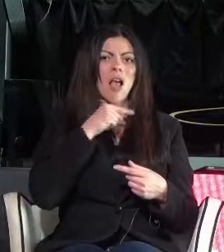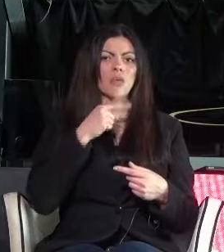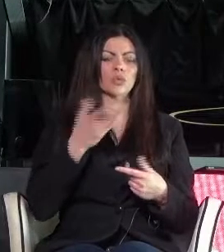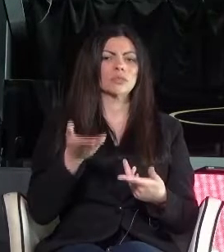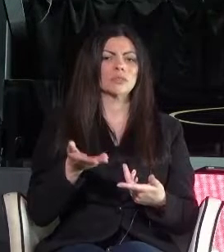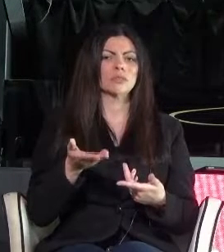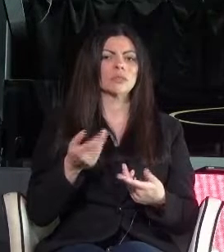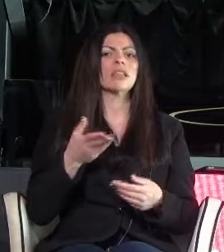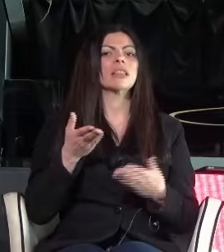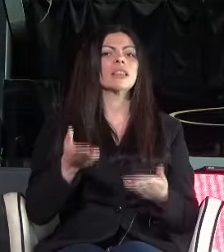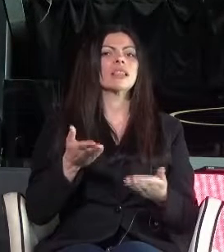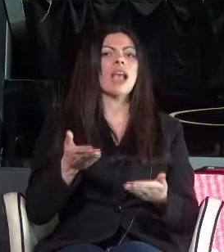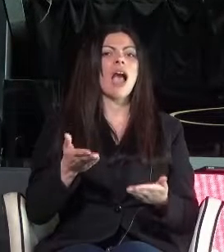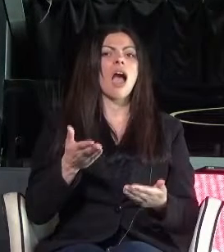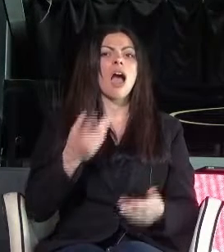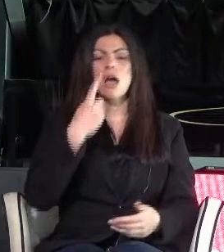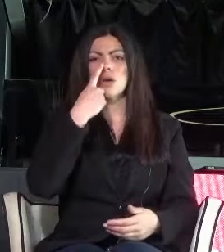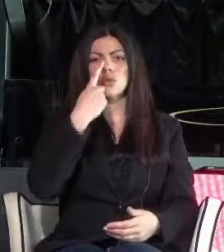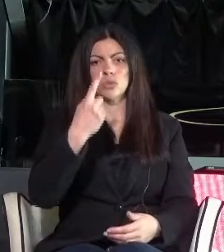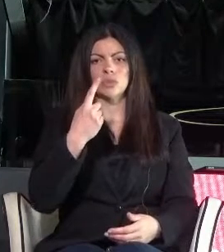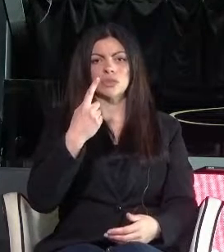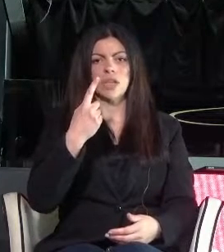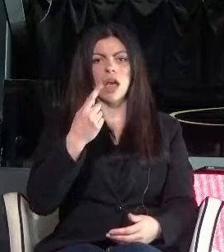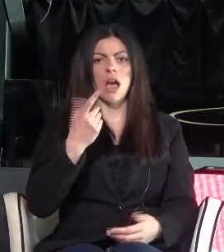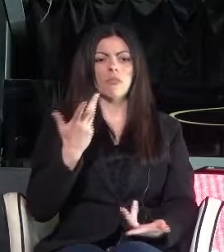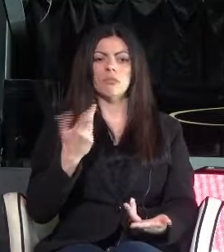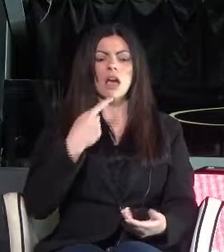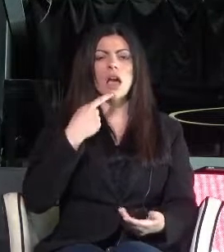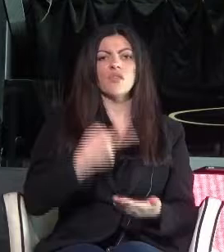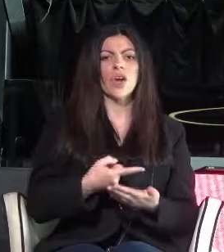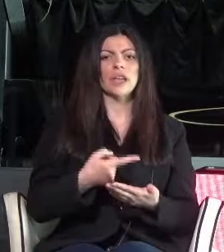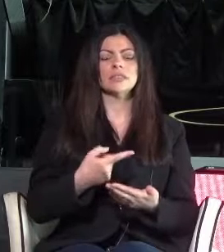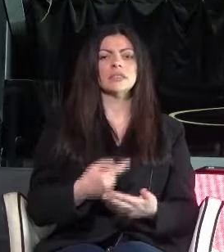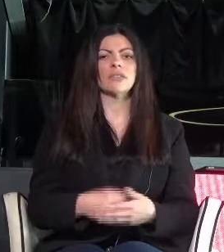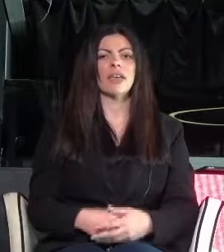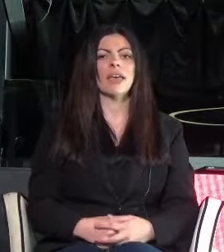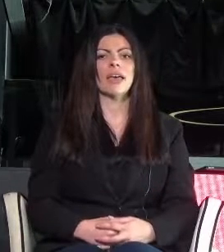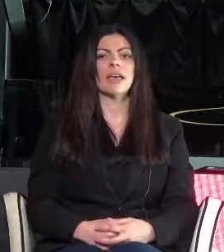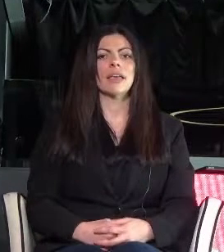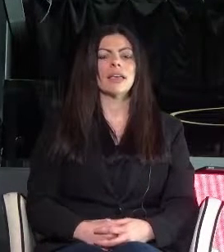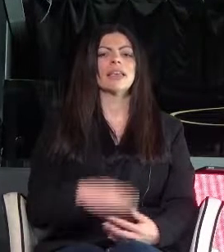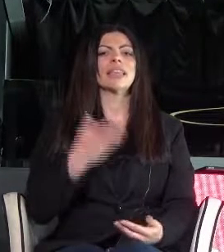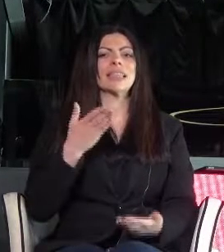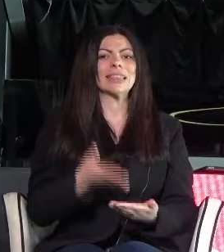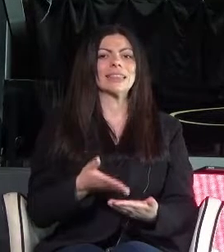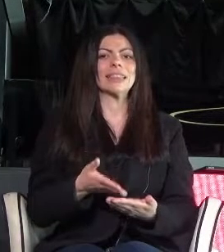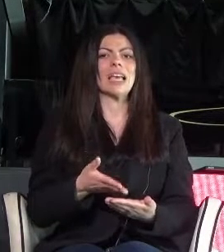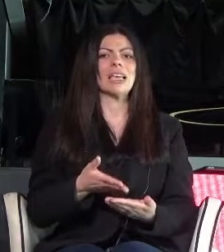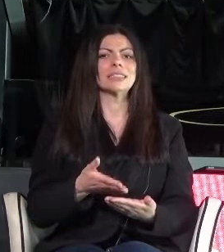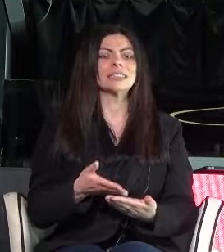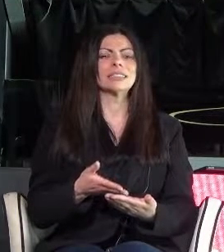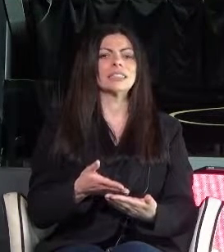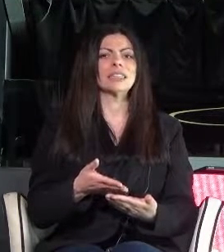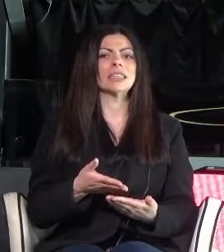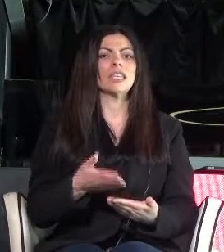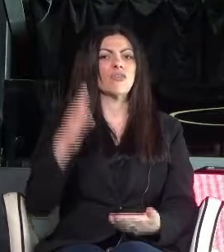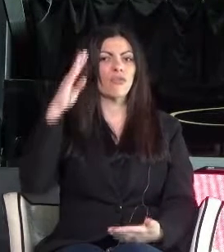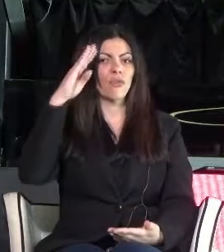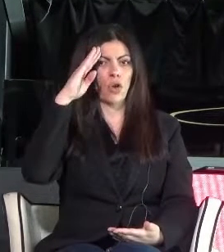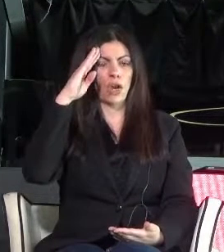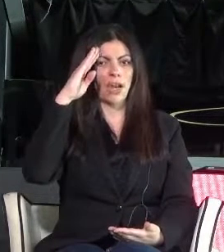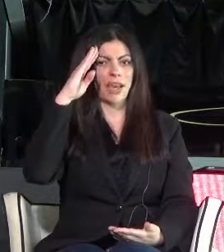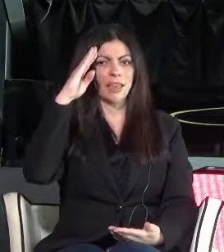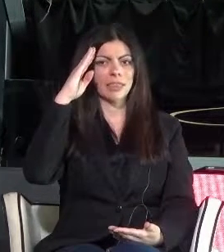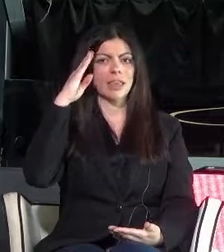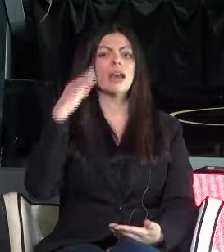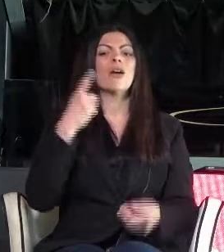all this military tests, actually stationed the military in Belarus. And Russia